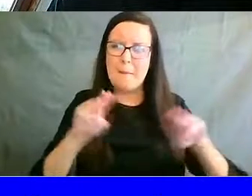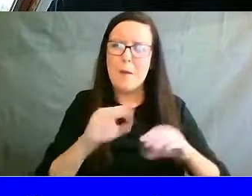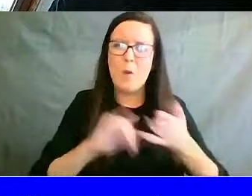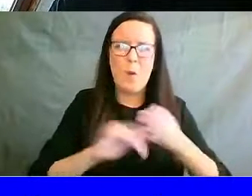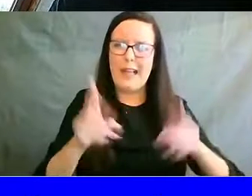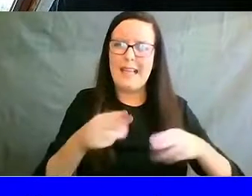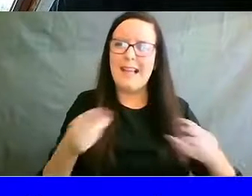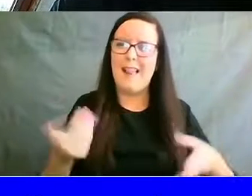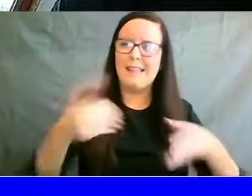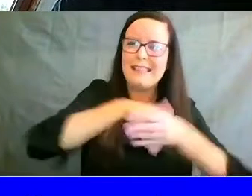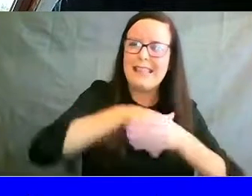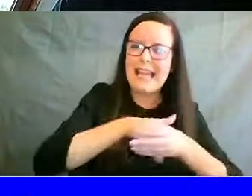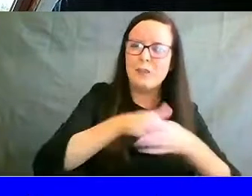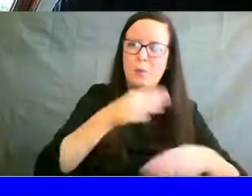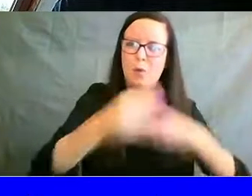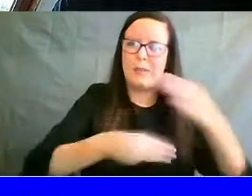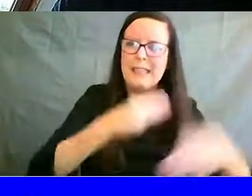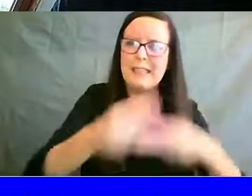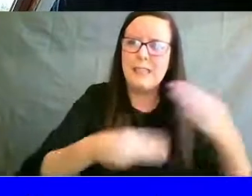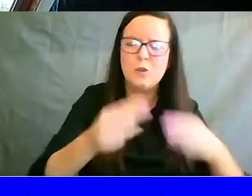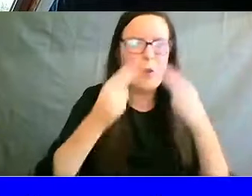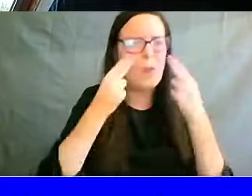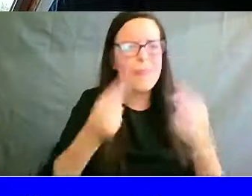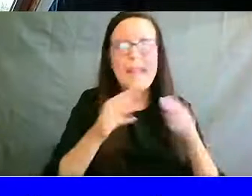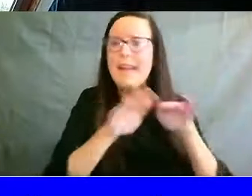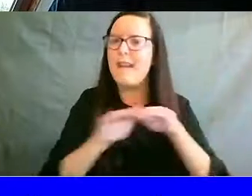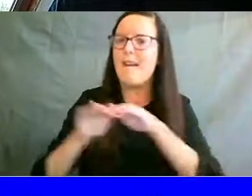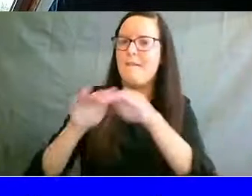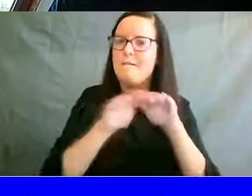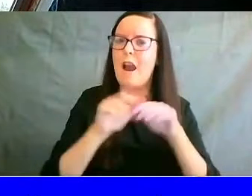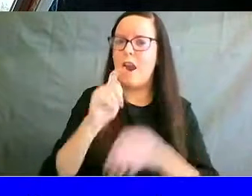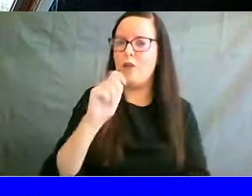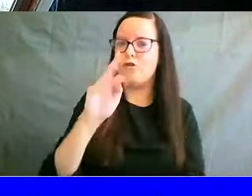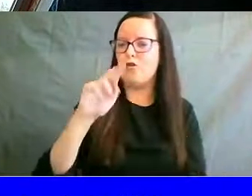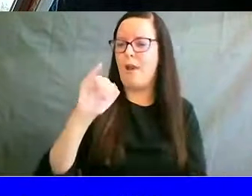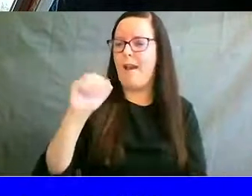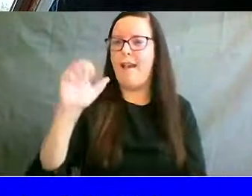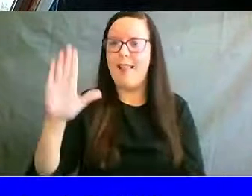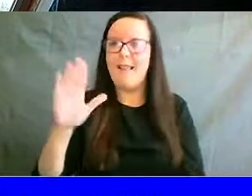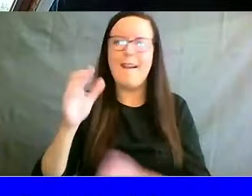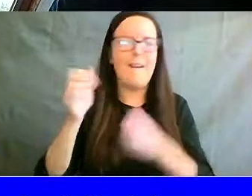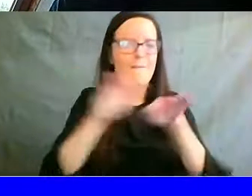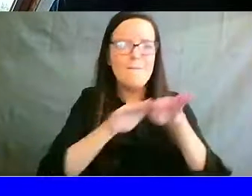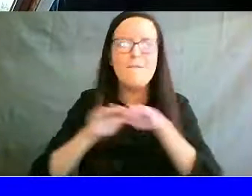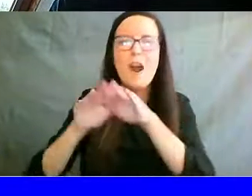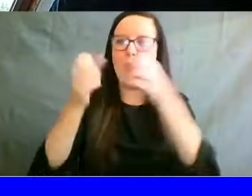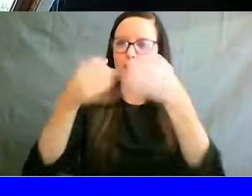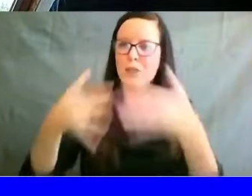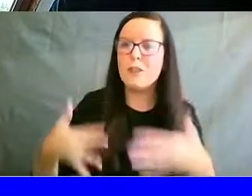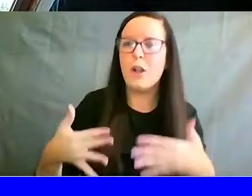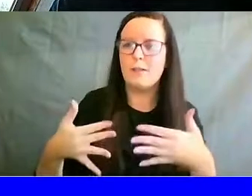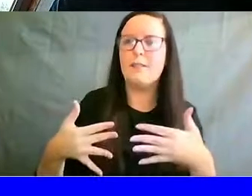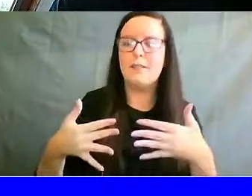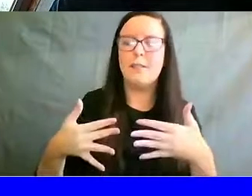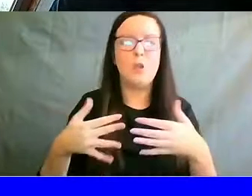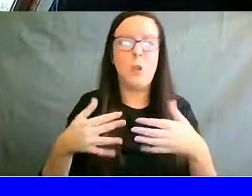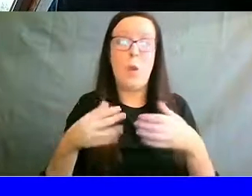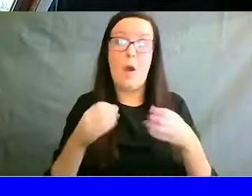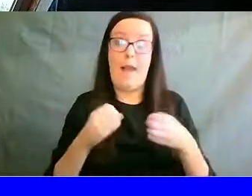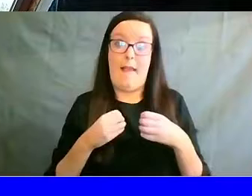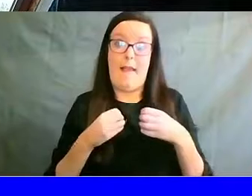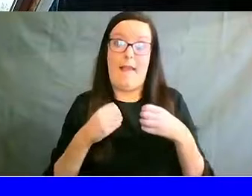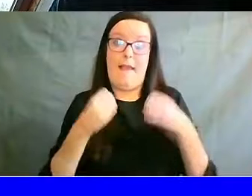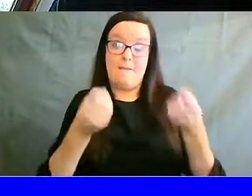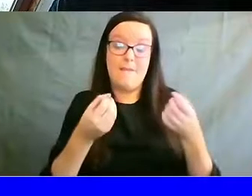guarantor of a fair trial and a fair outcome. So it's a common law principle that defendants or accused people must be able